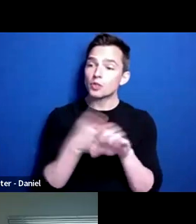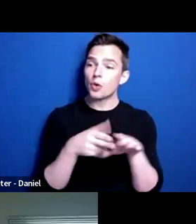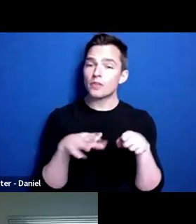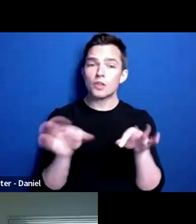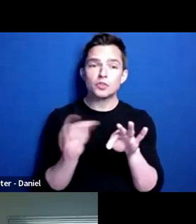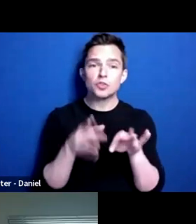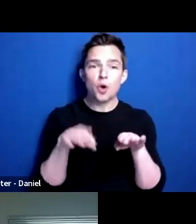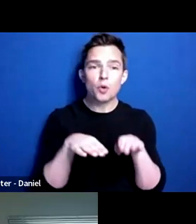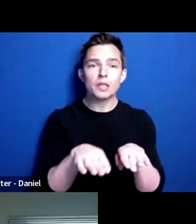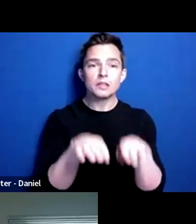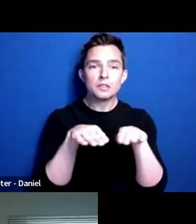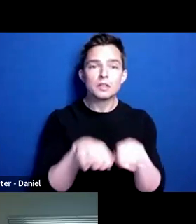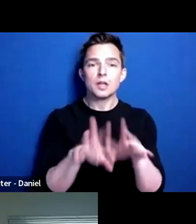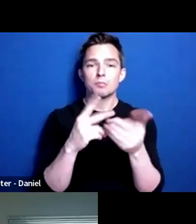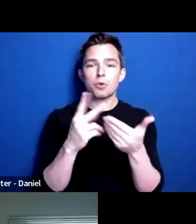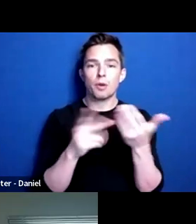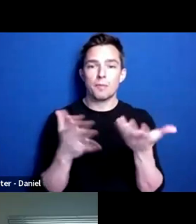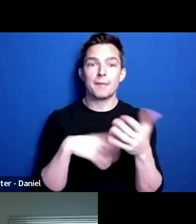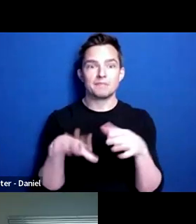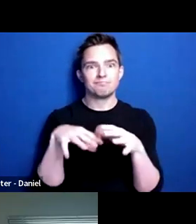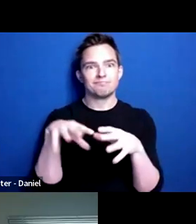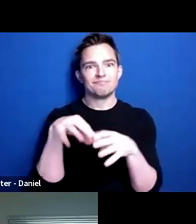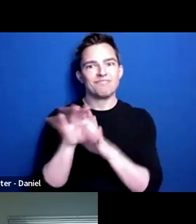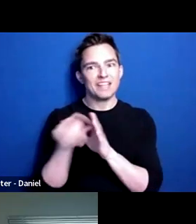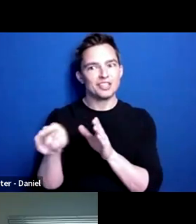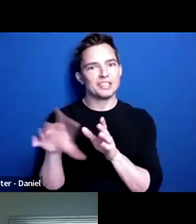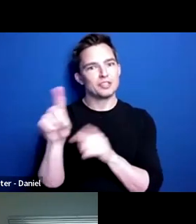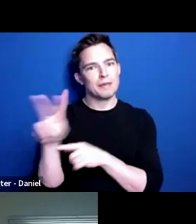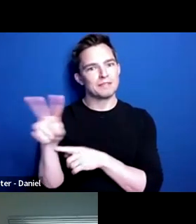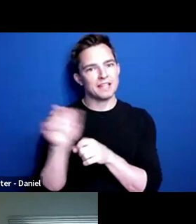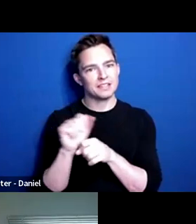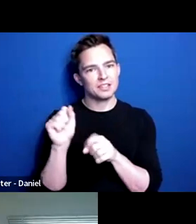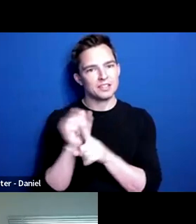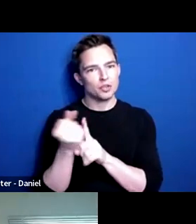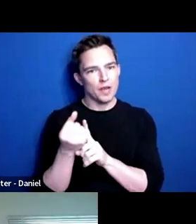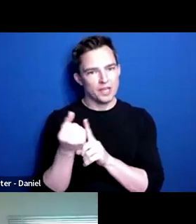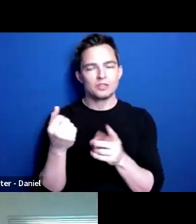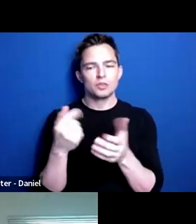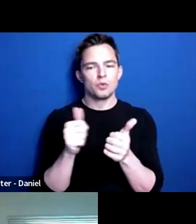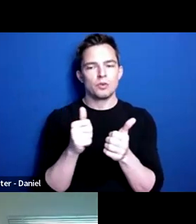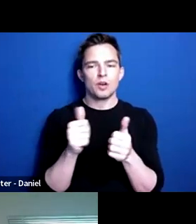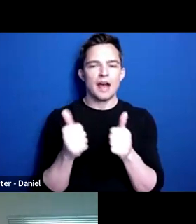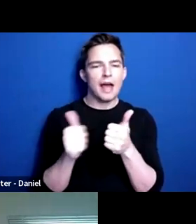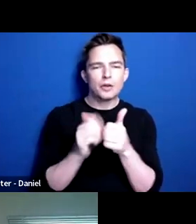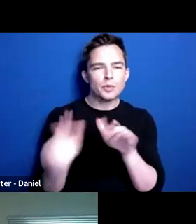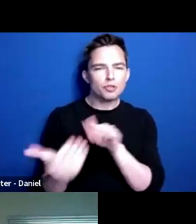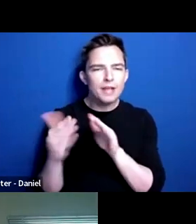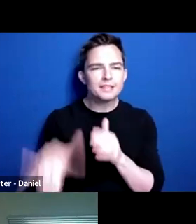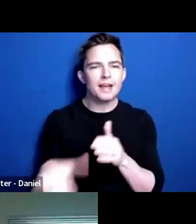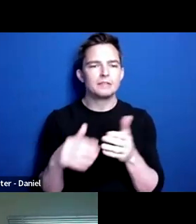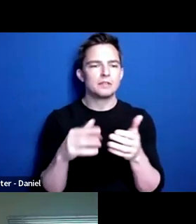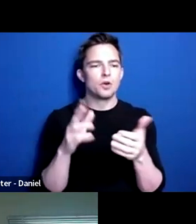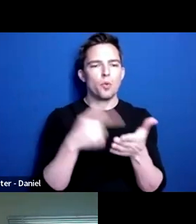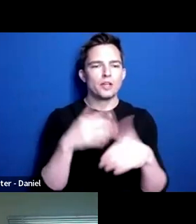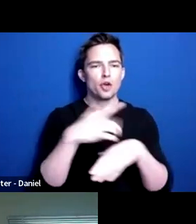she's in a domestic violence situation. And so how do we help address that? What resources are available? And so it's all